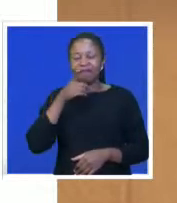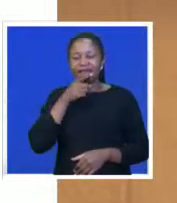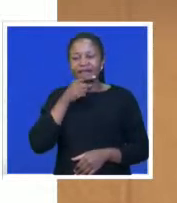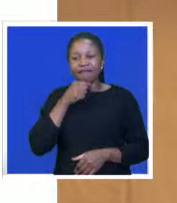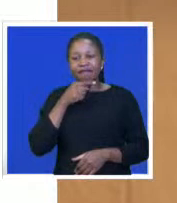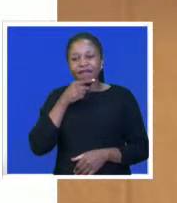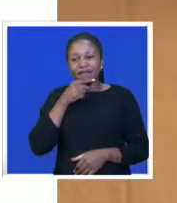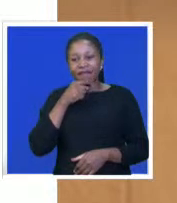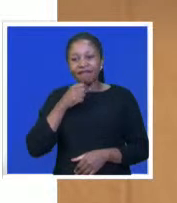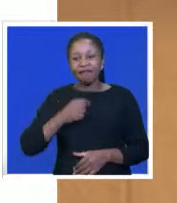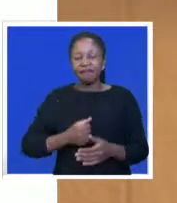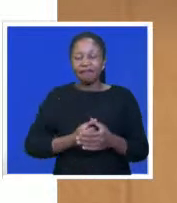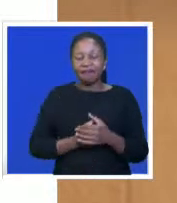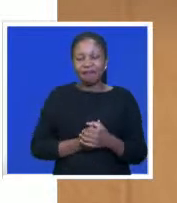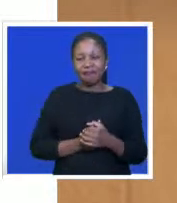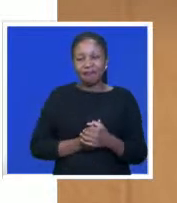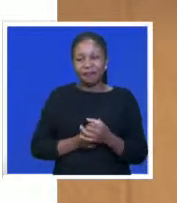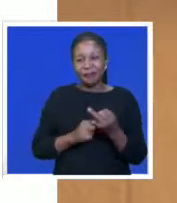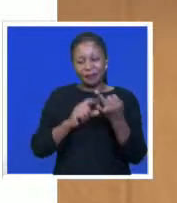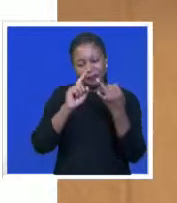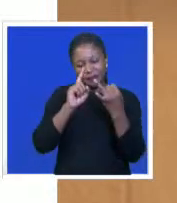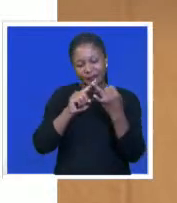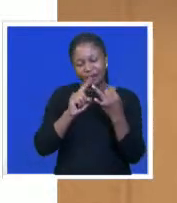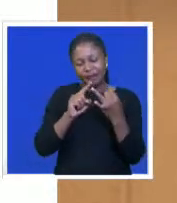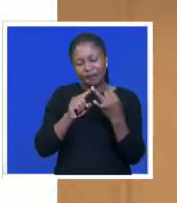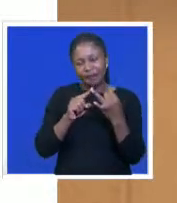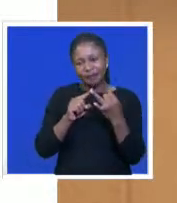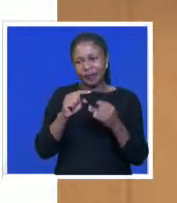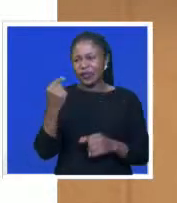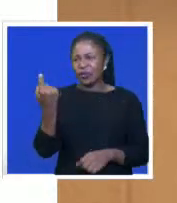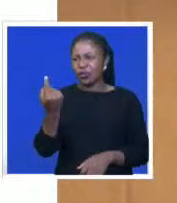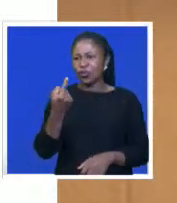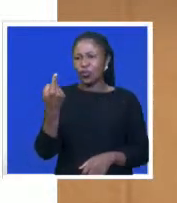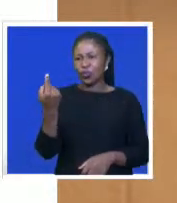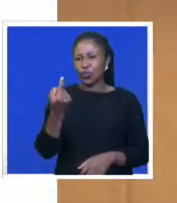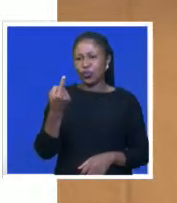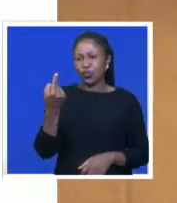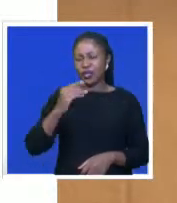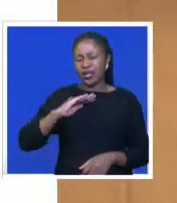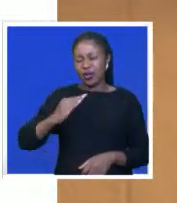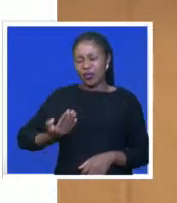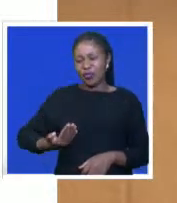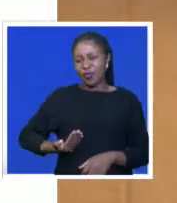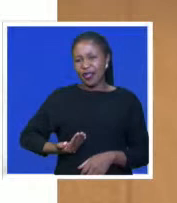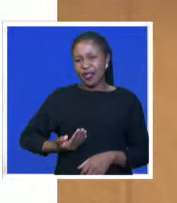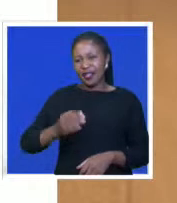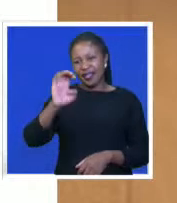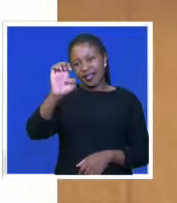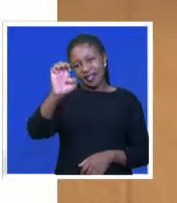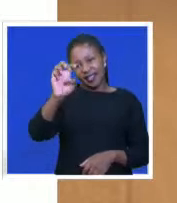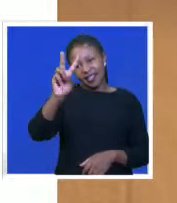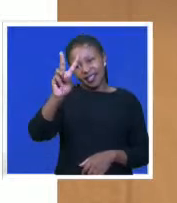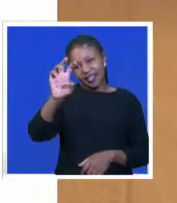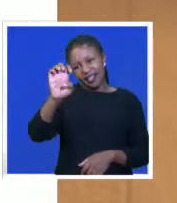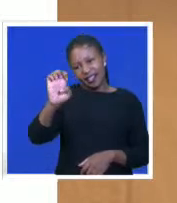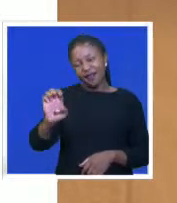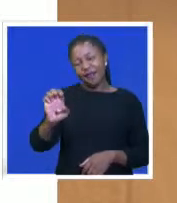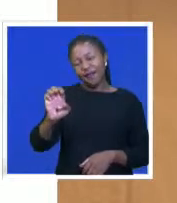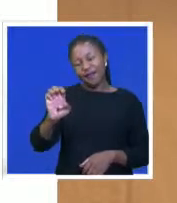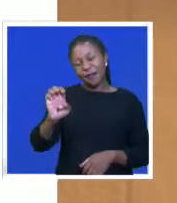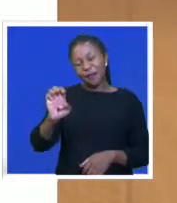said, who was Eve? From the story that we read from the